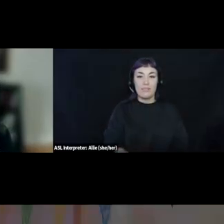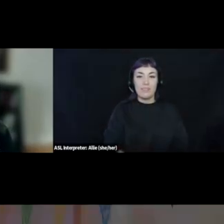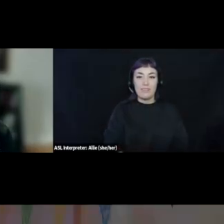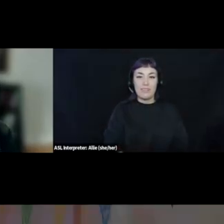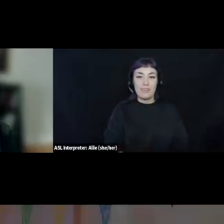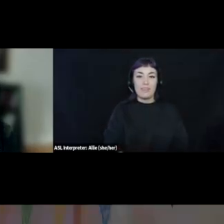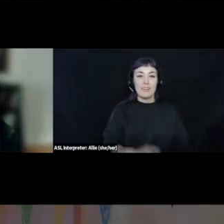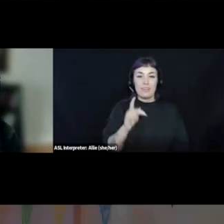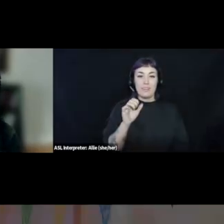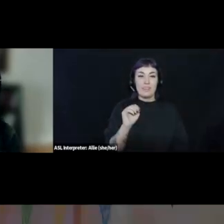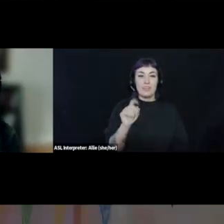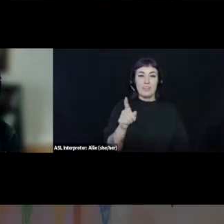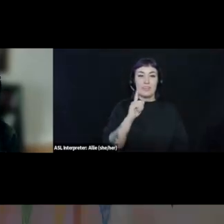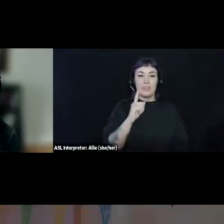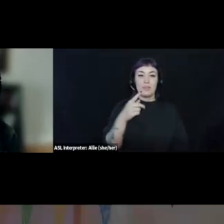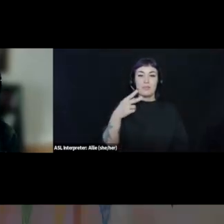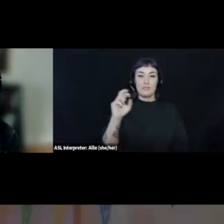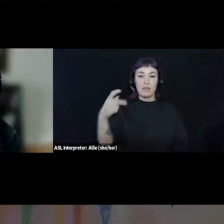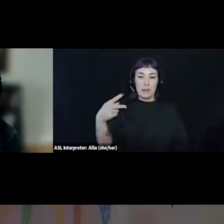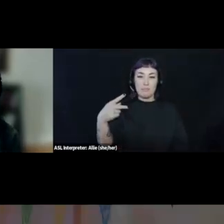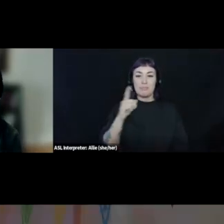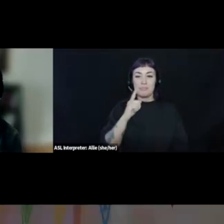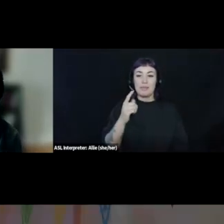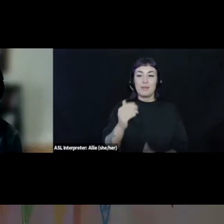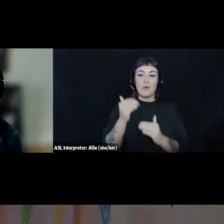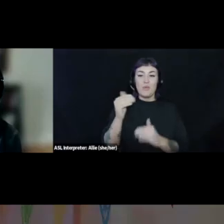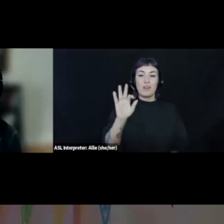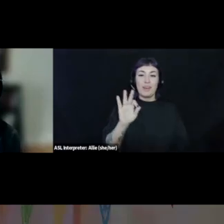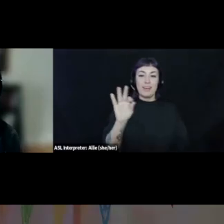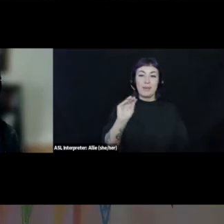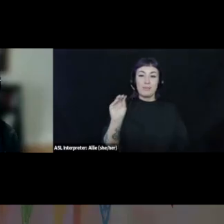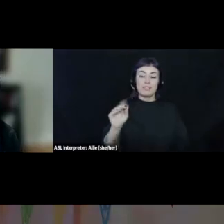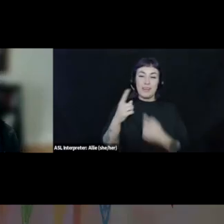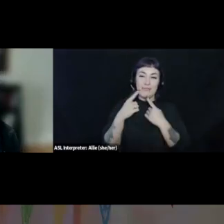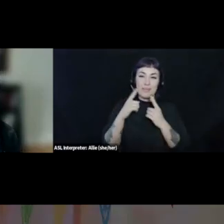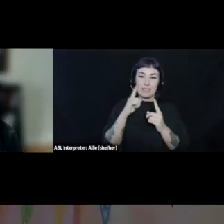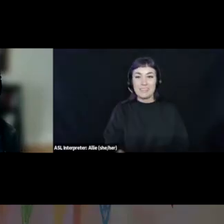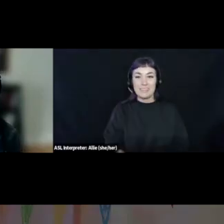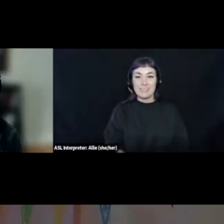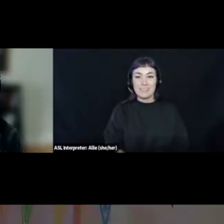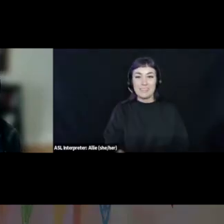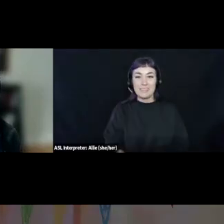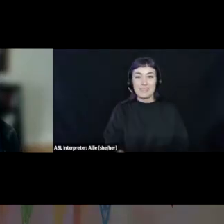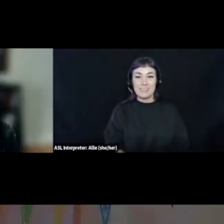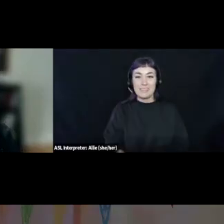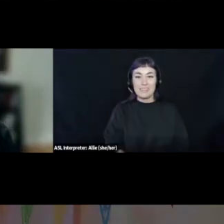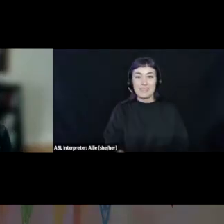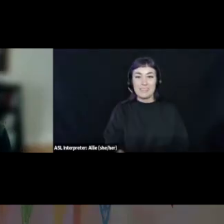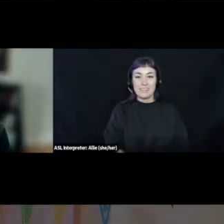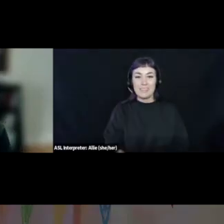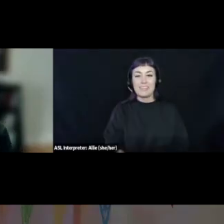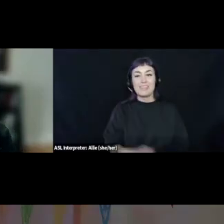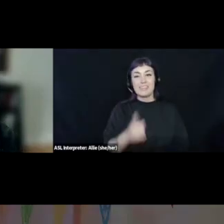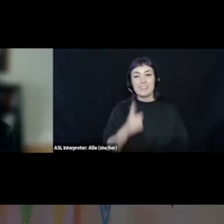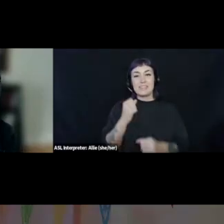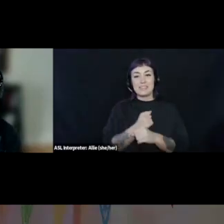The answer is PrEP. Yes, so PrEP is over 99% effective in preventing HIV. Well, statistically speaking, it is